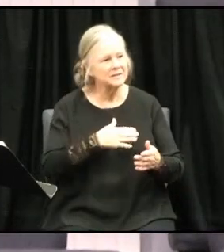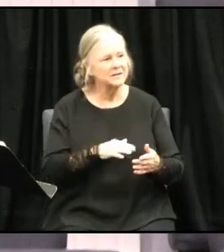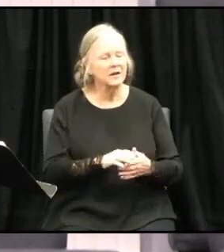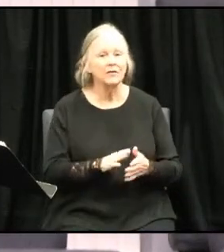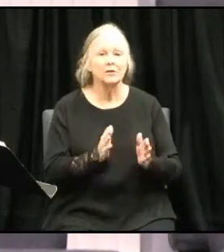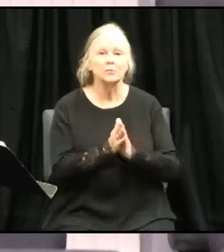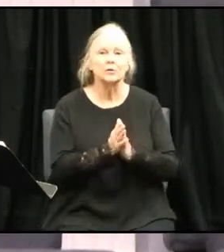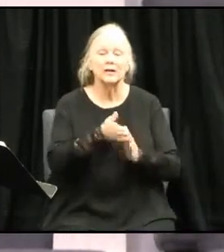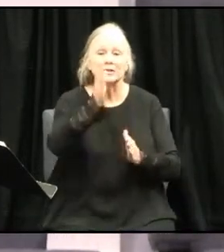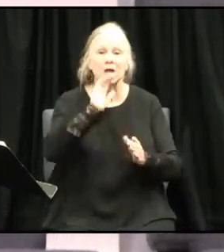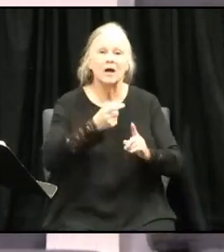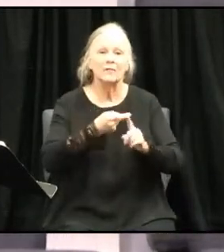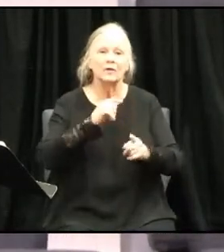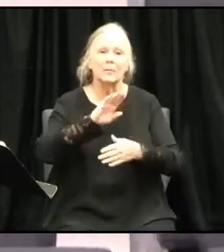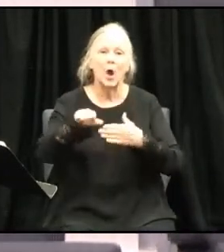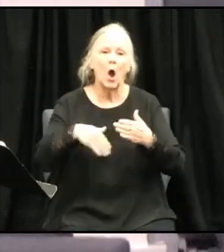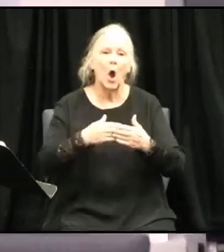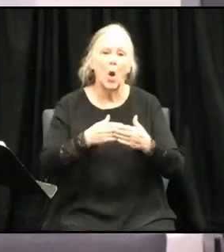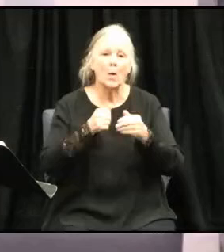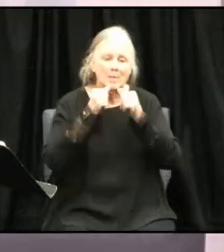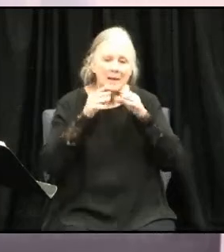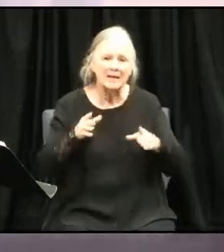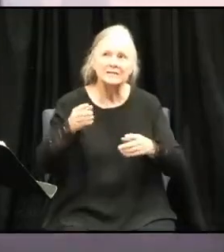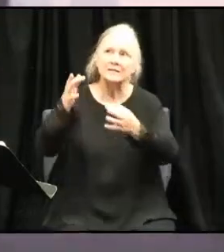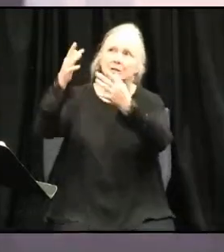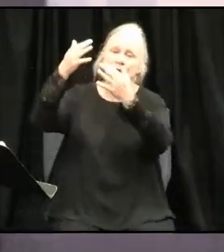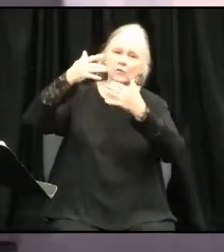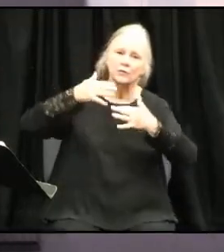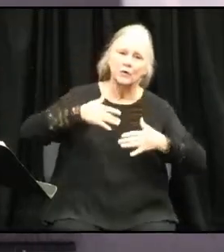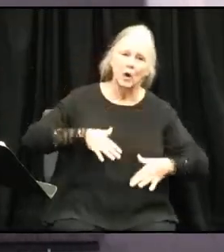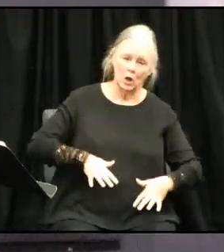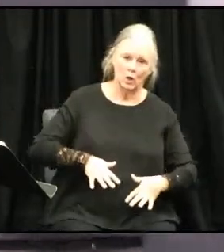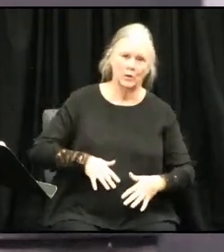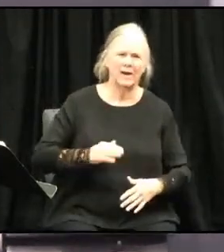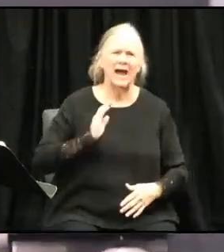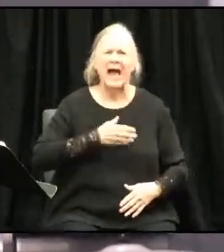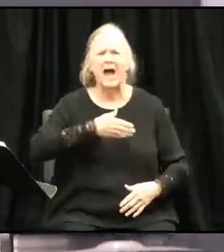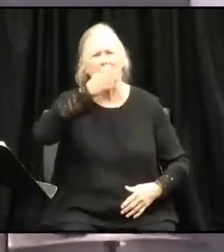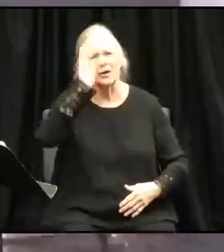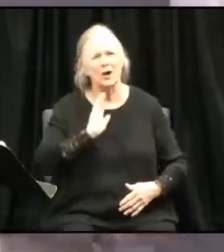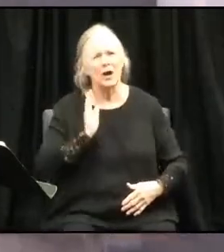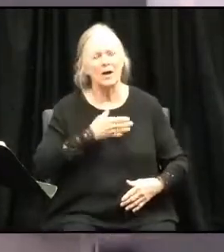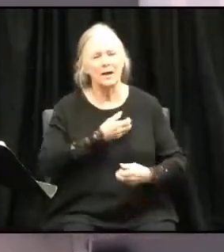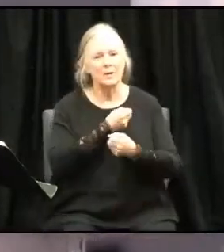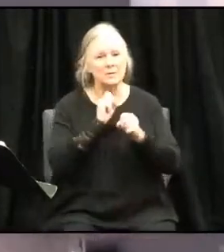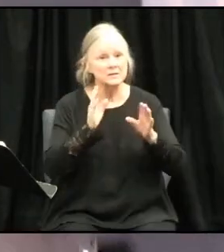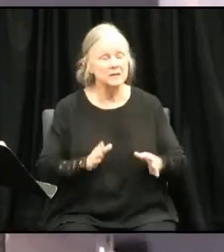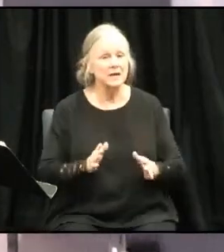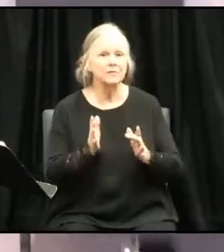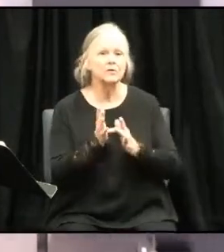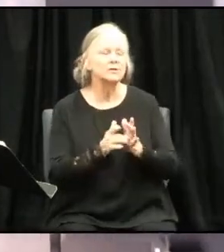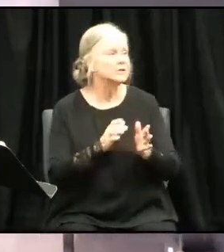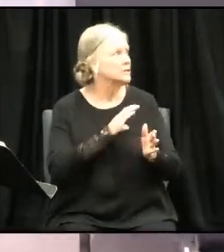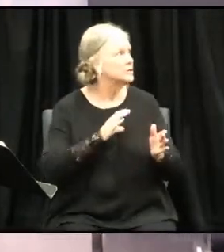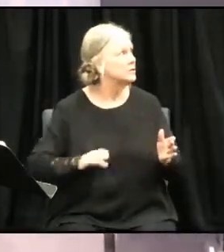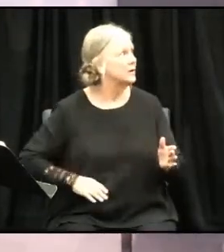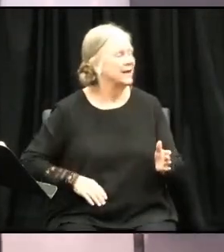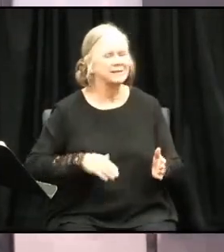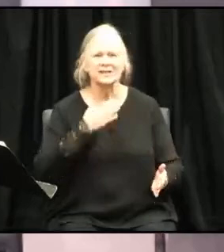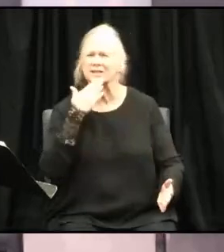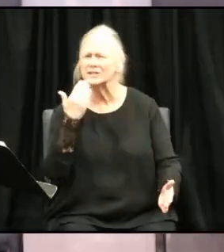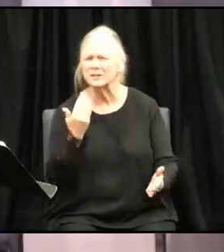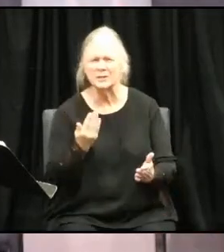praise God from whom all blessings flow. I mean, our God, our Savior, Jesus Christ is so